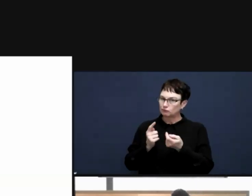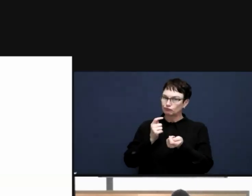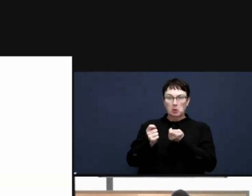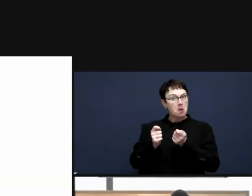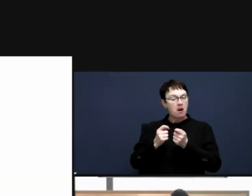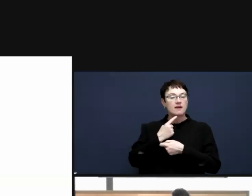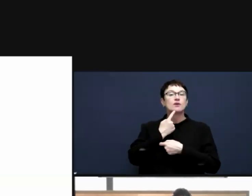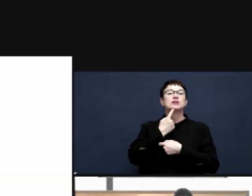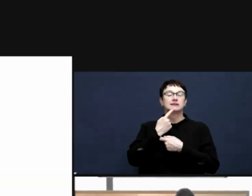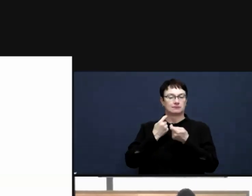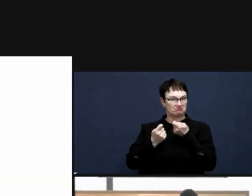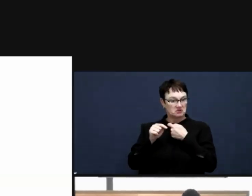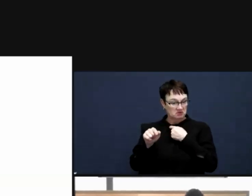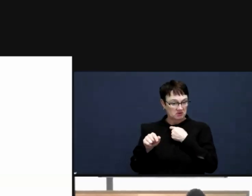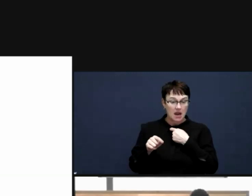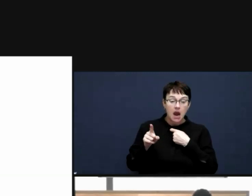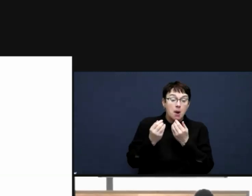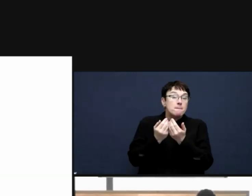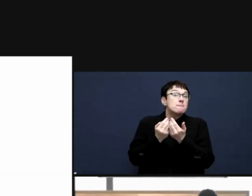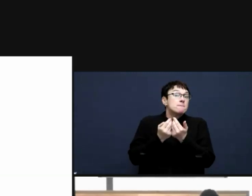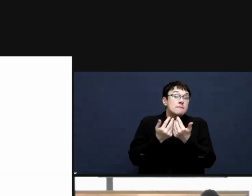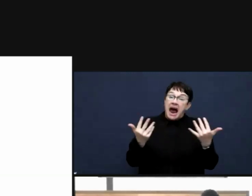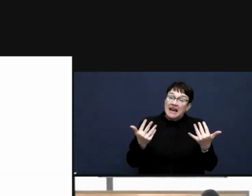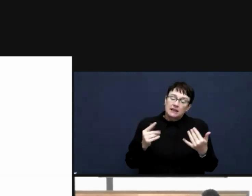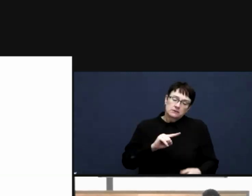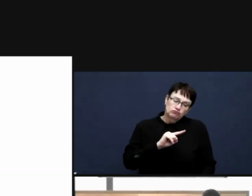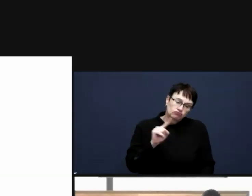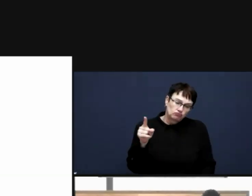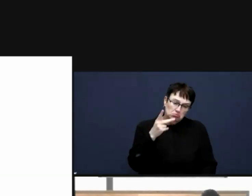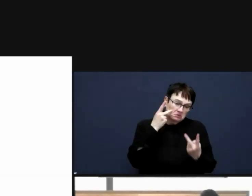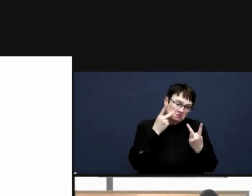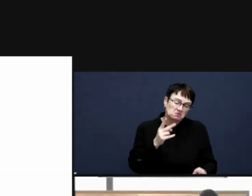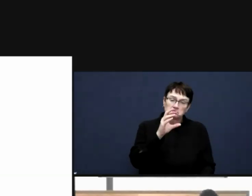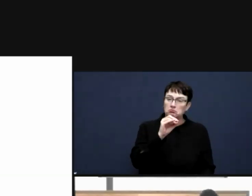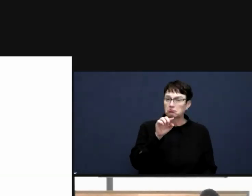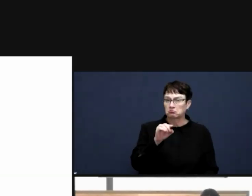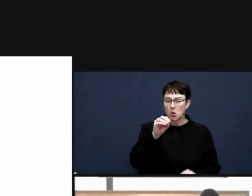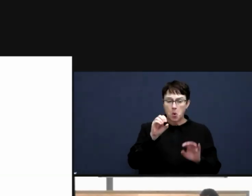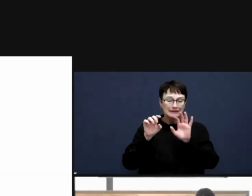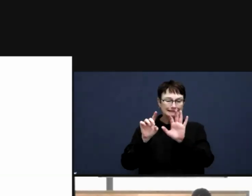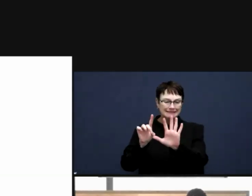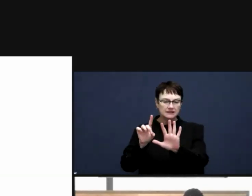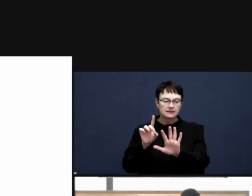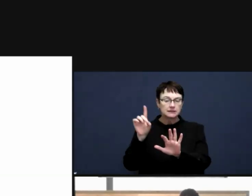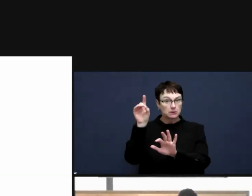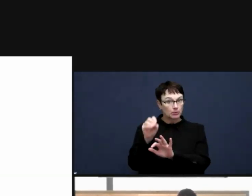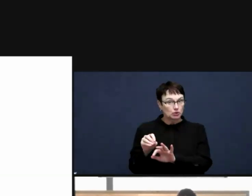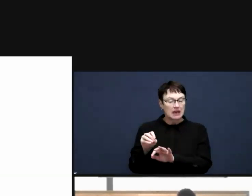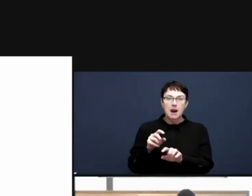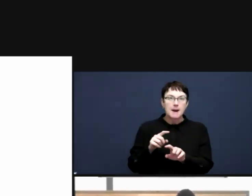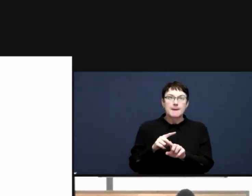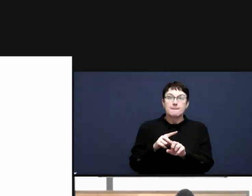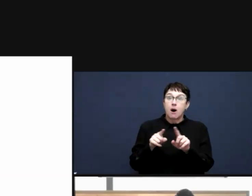high, they're very important because the users that are dependent on them, they do not have an alternative.